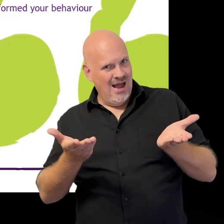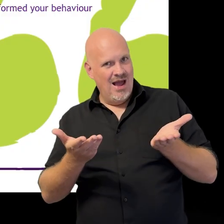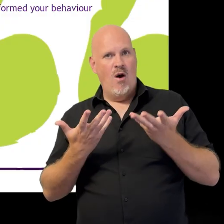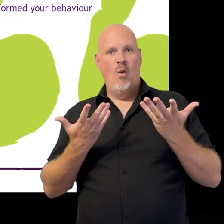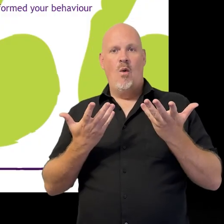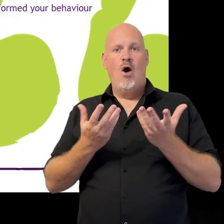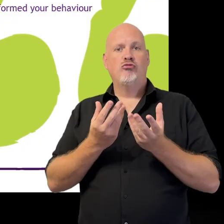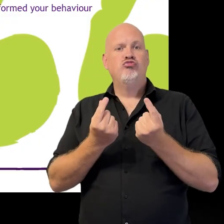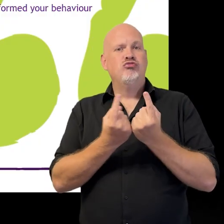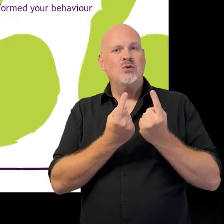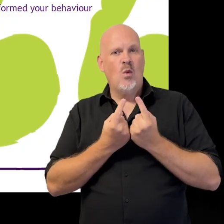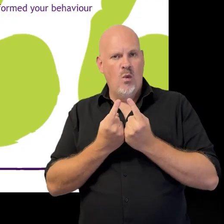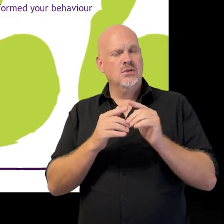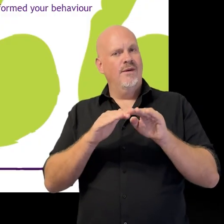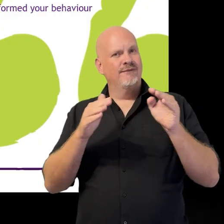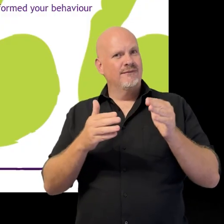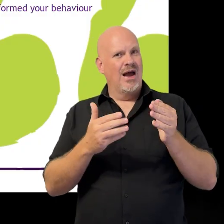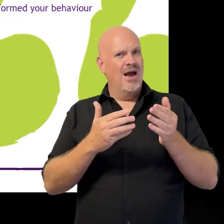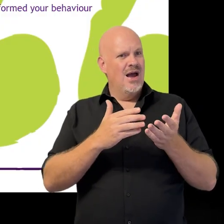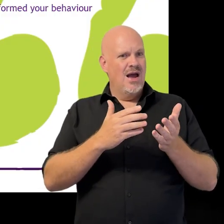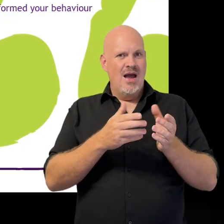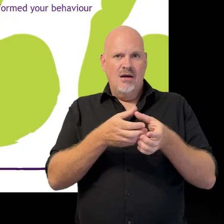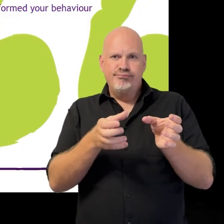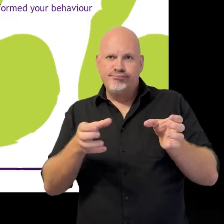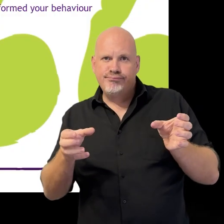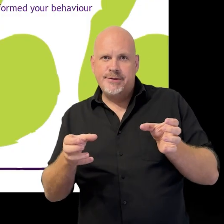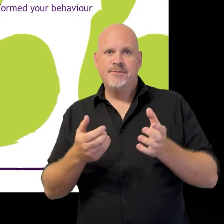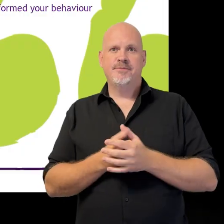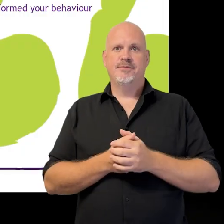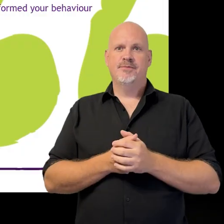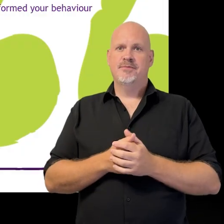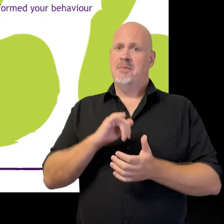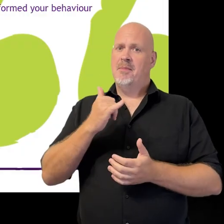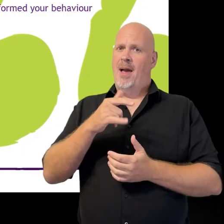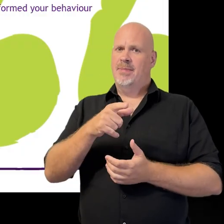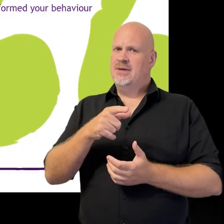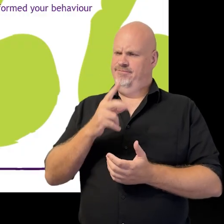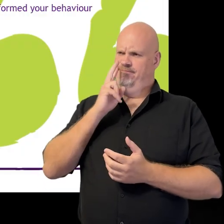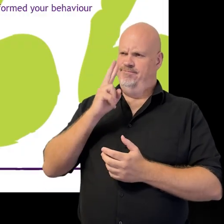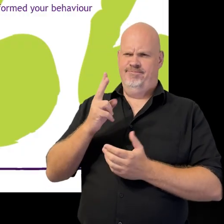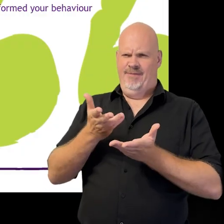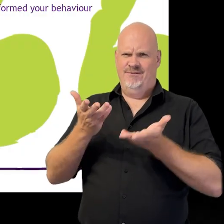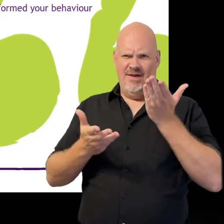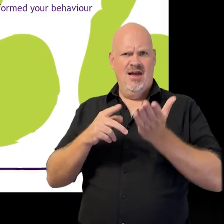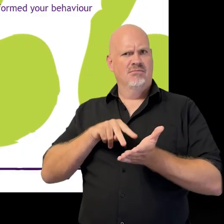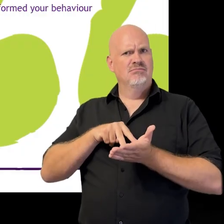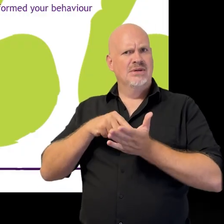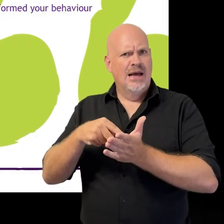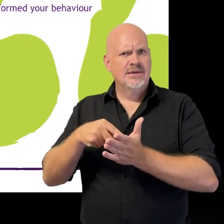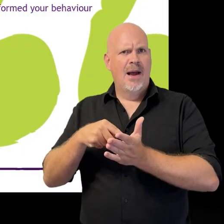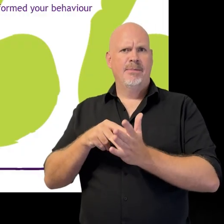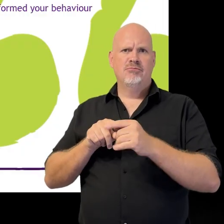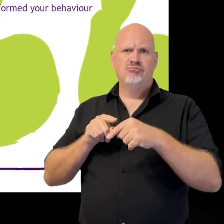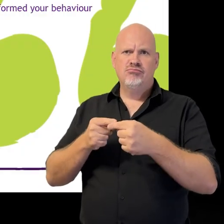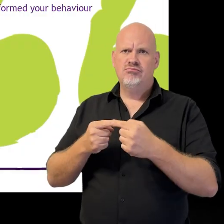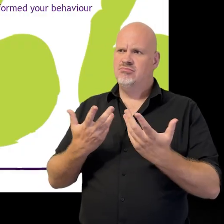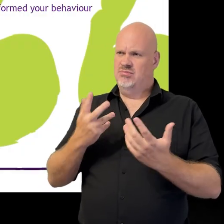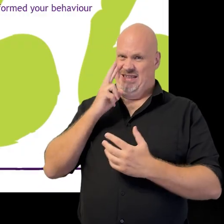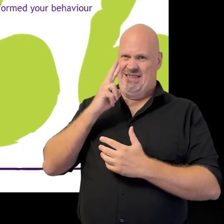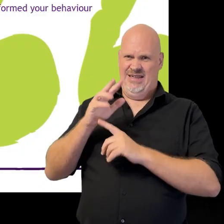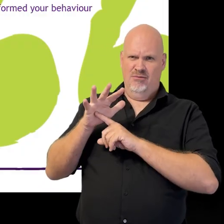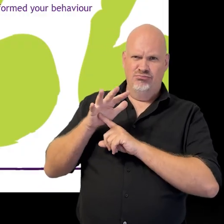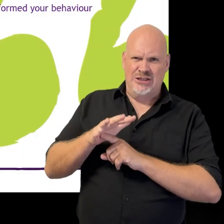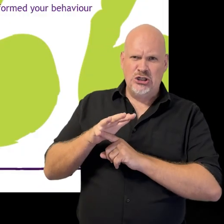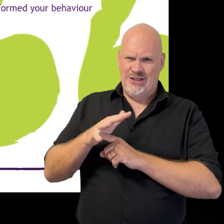different people. So name your value and explain it, but then give us a good example of how it